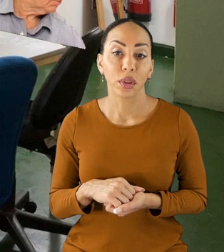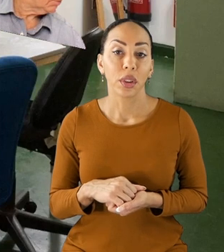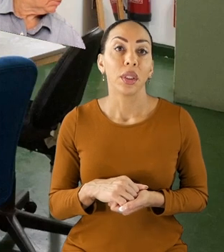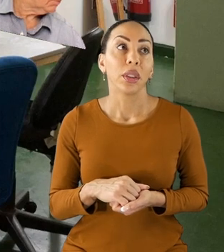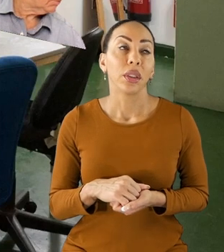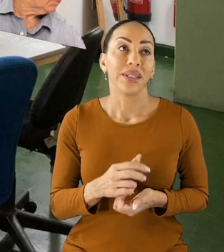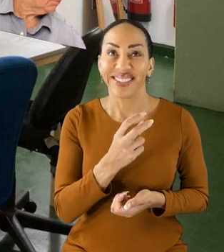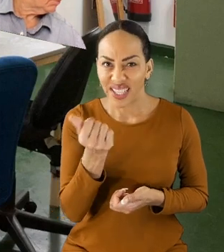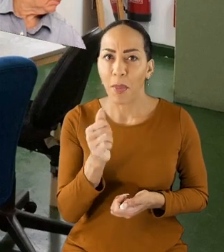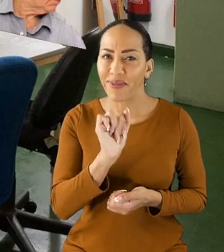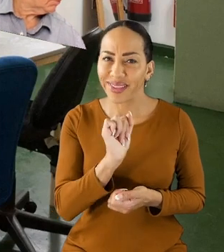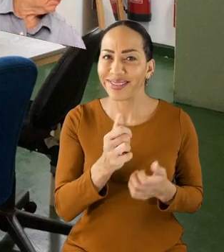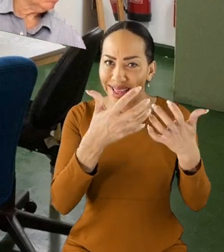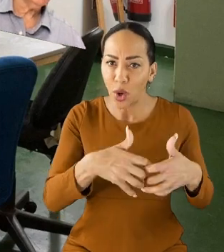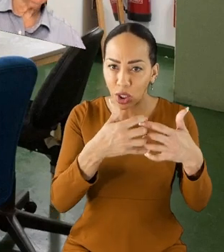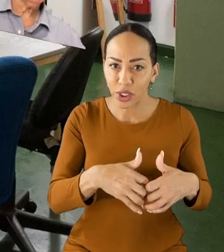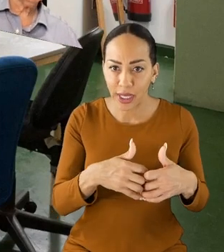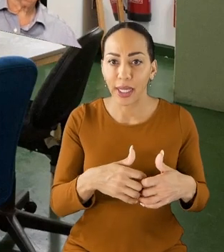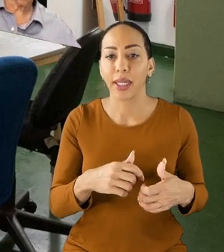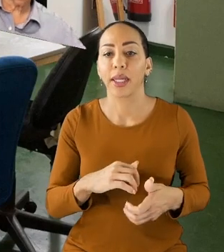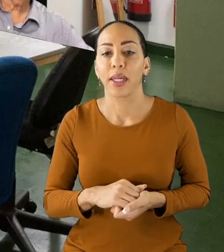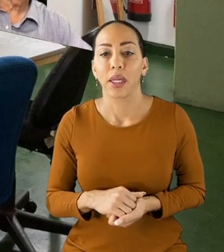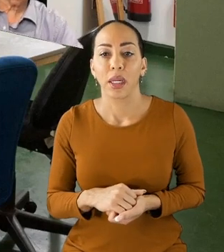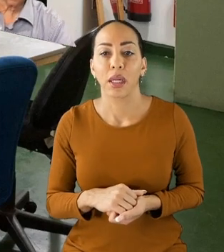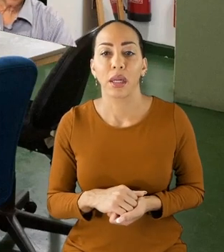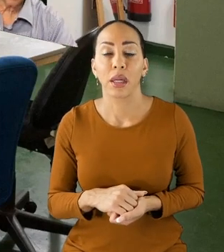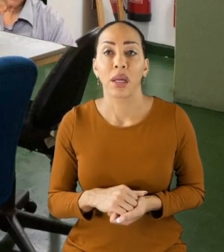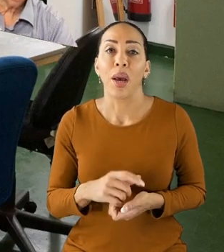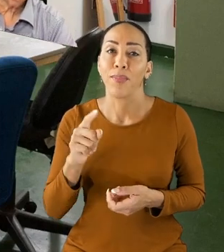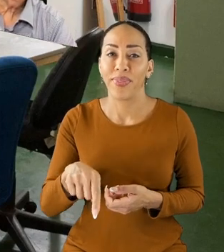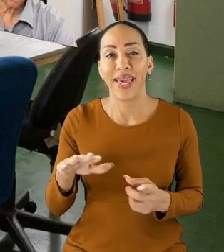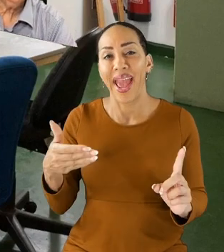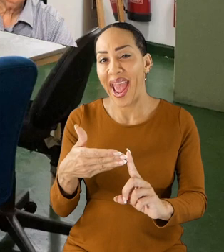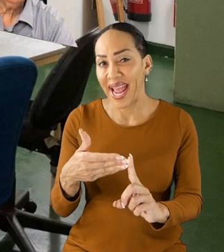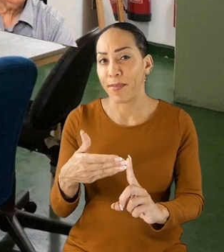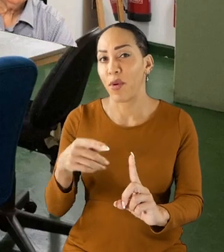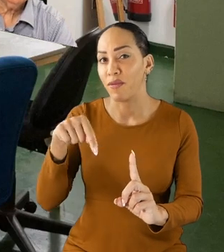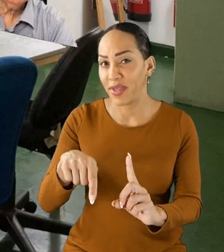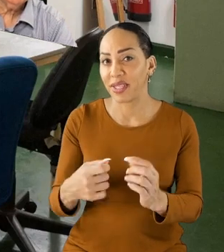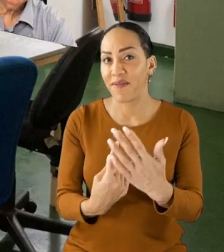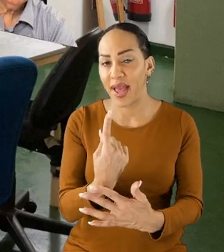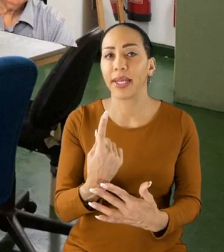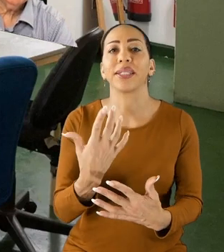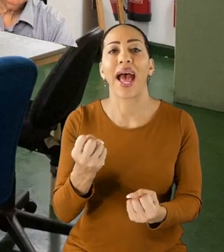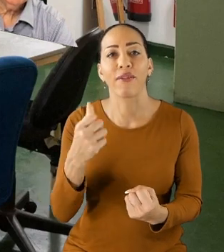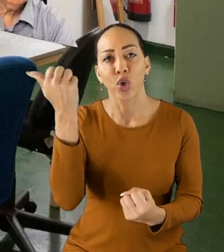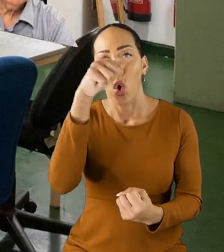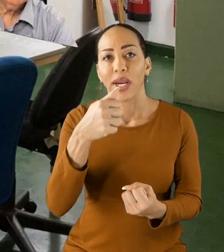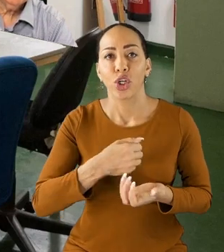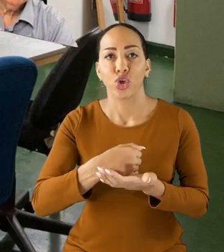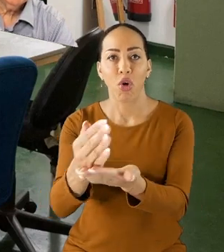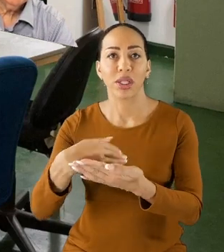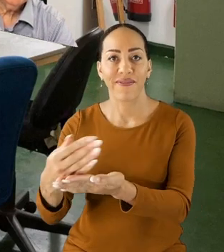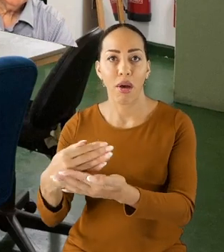I'm very familiar with some of this technology, and this is also about that sort of knowledge transfer as well. I want to enable that to happen with the